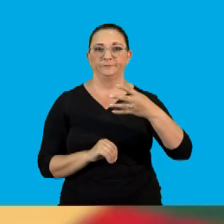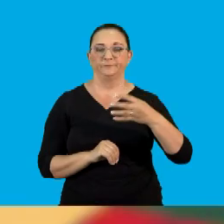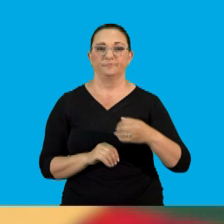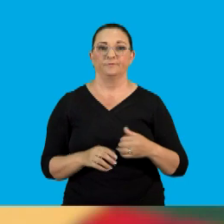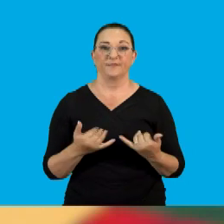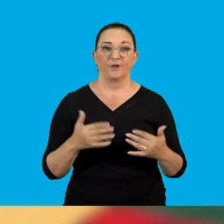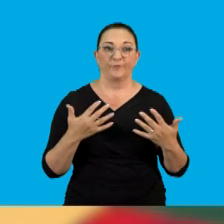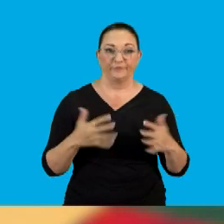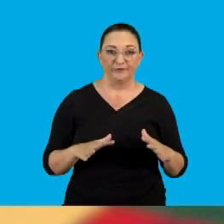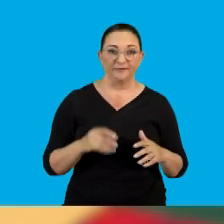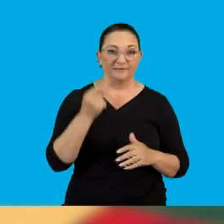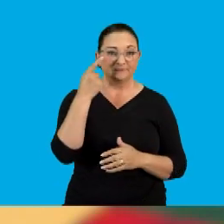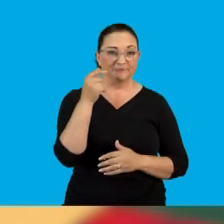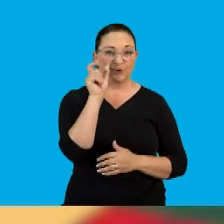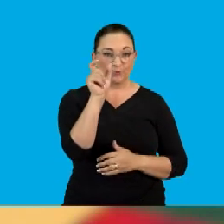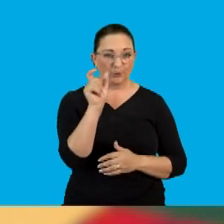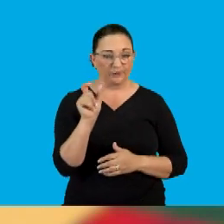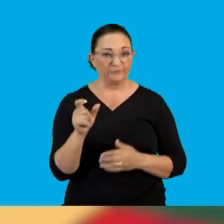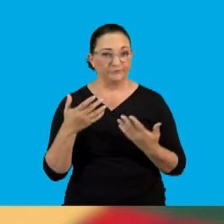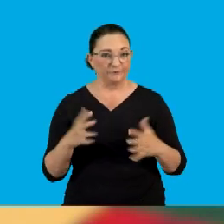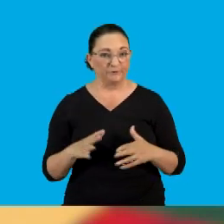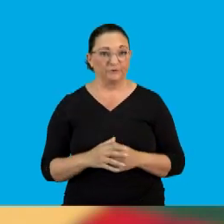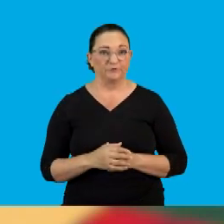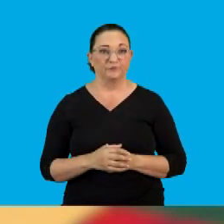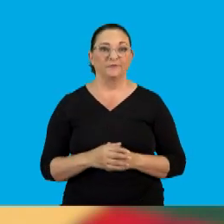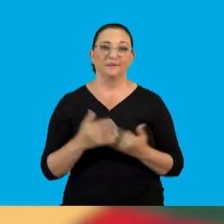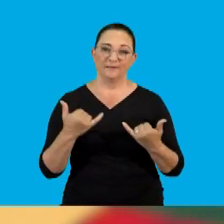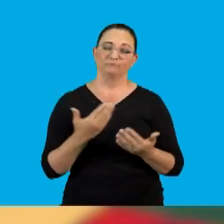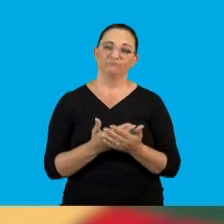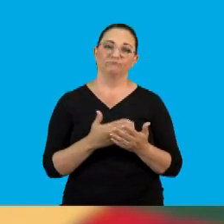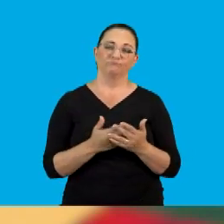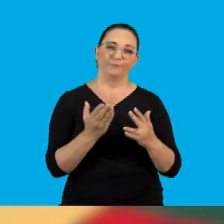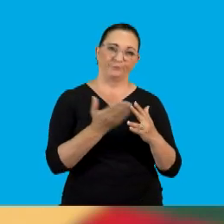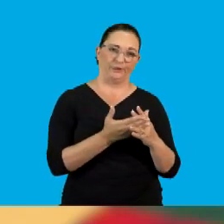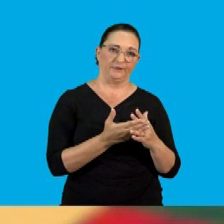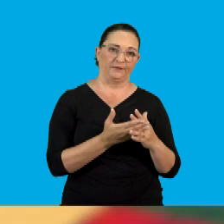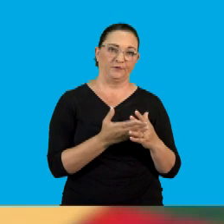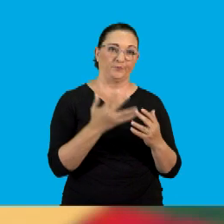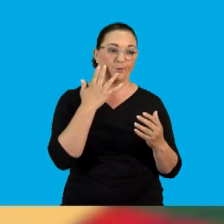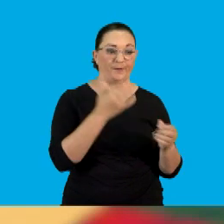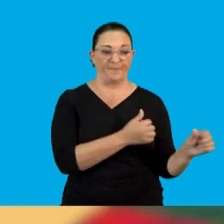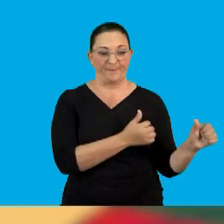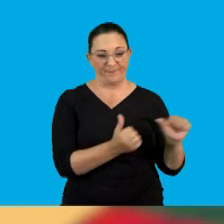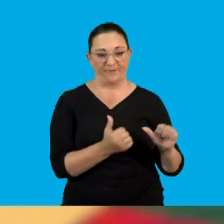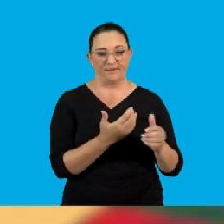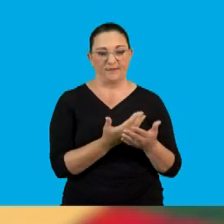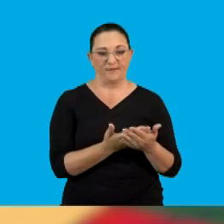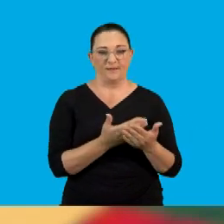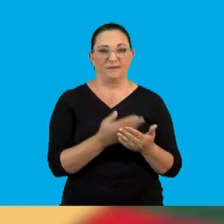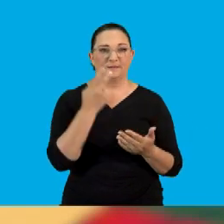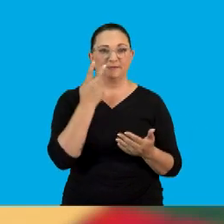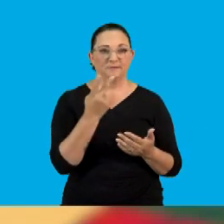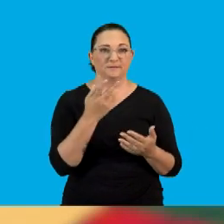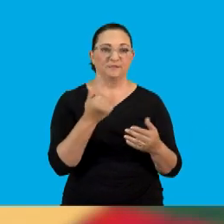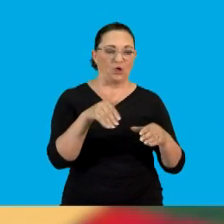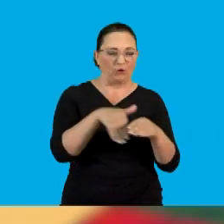Okay, and then now that we are done understanding our vocabulary, we are going to take a short break, and when we come back,